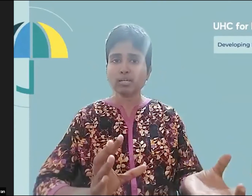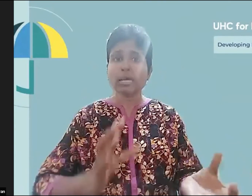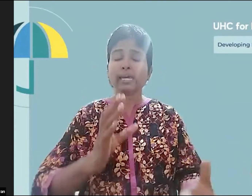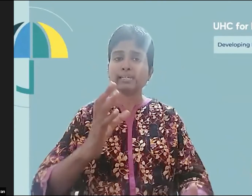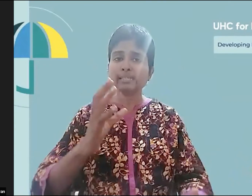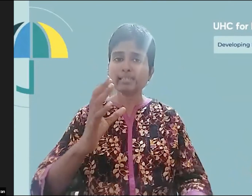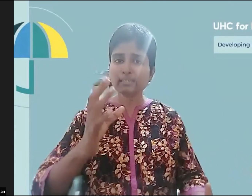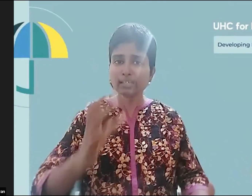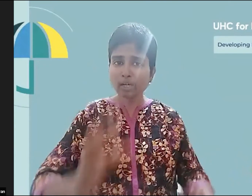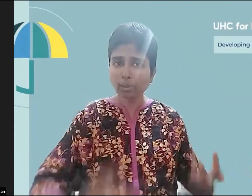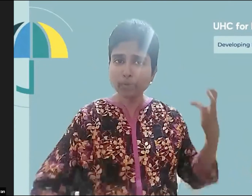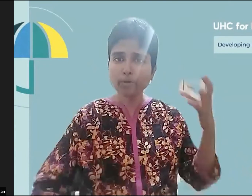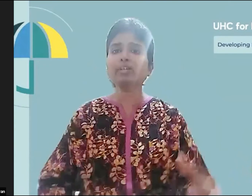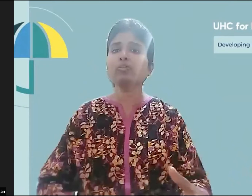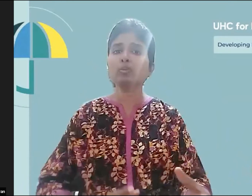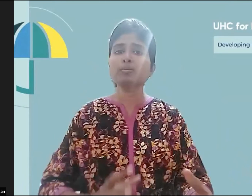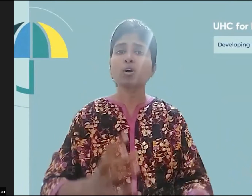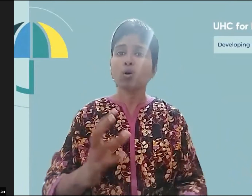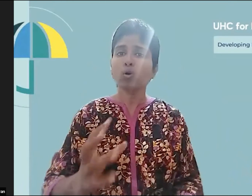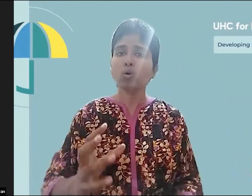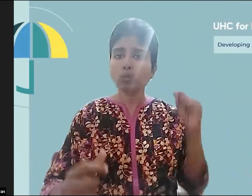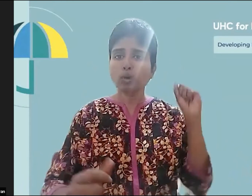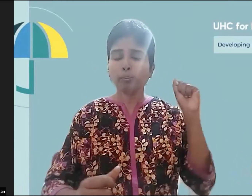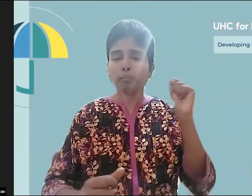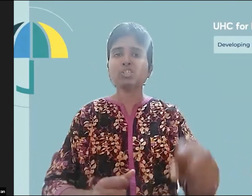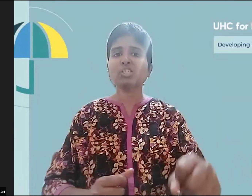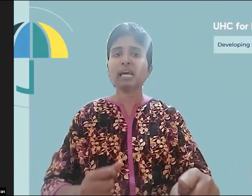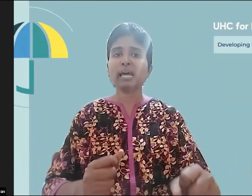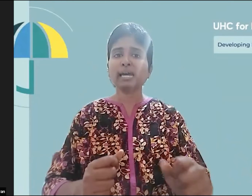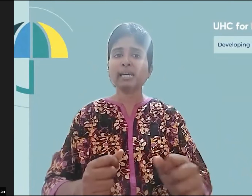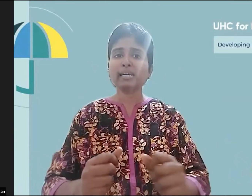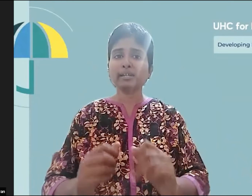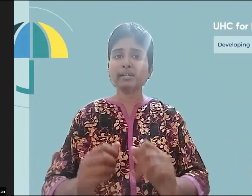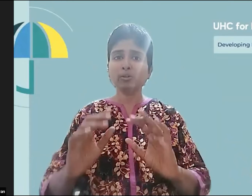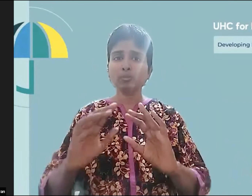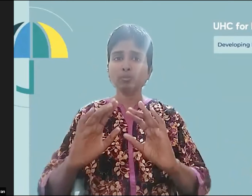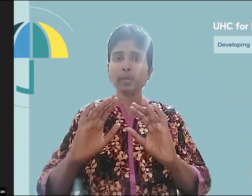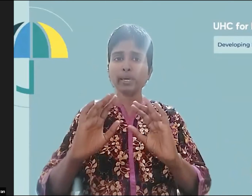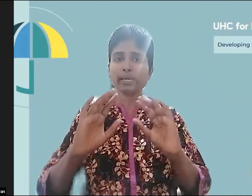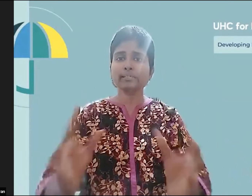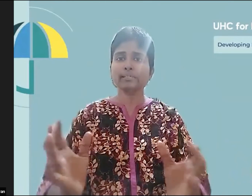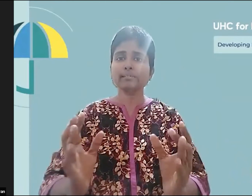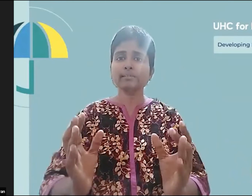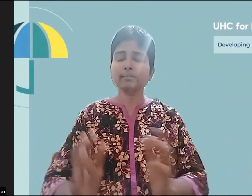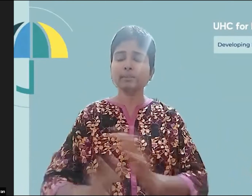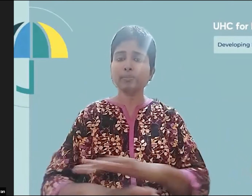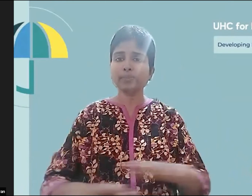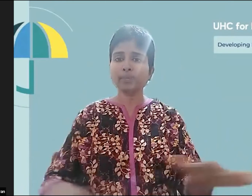focus, it is the community groups who pitch in and make it